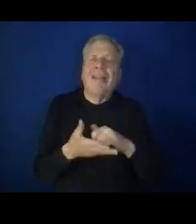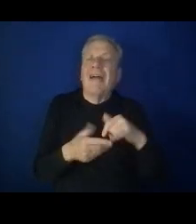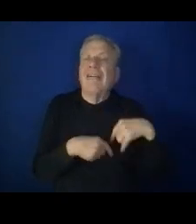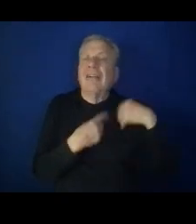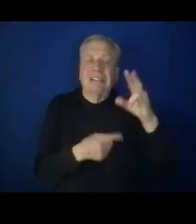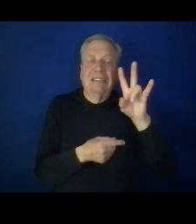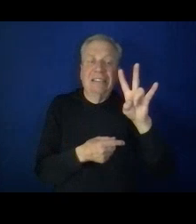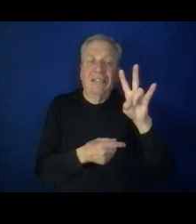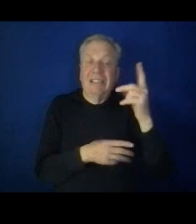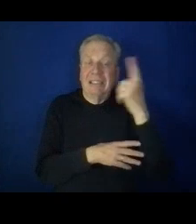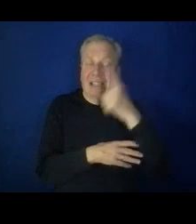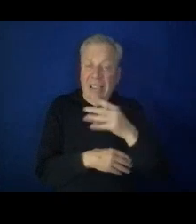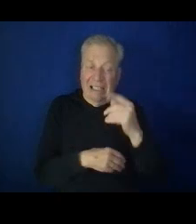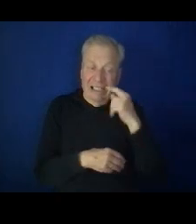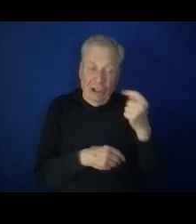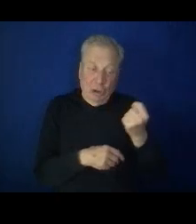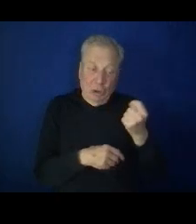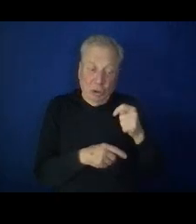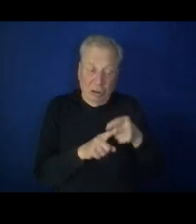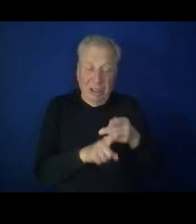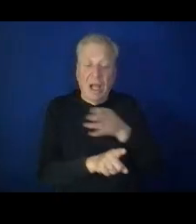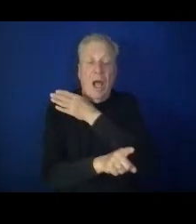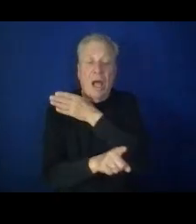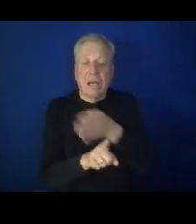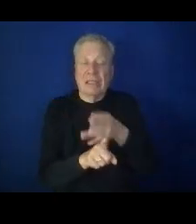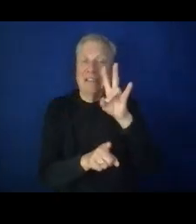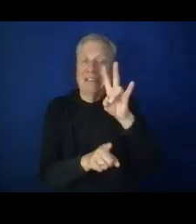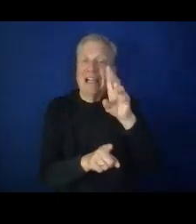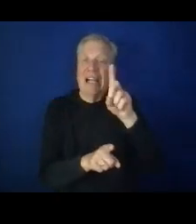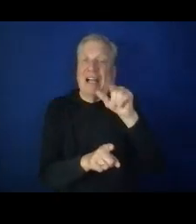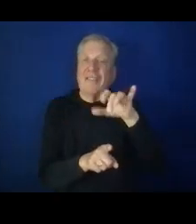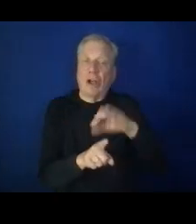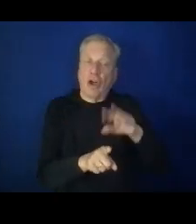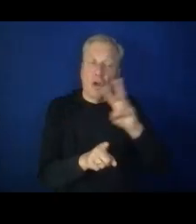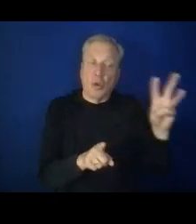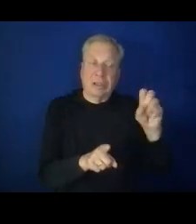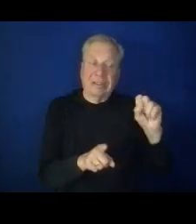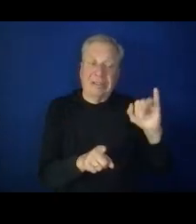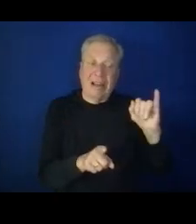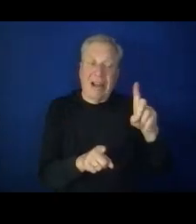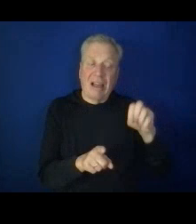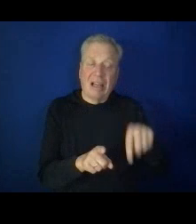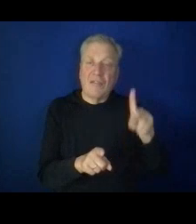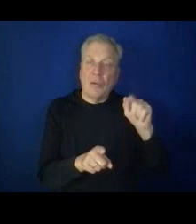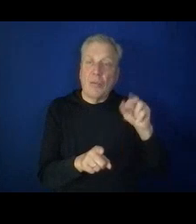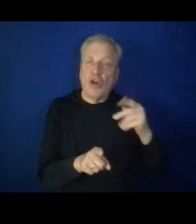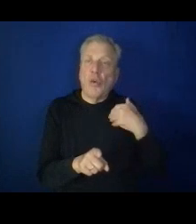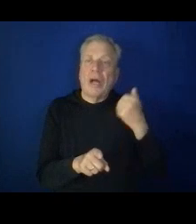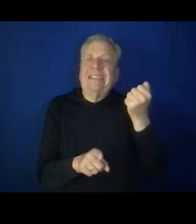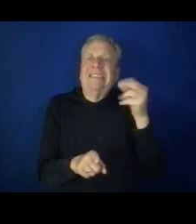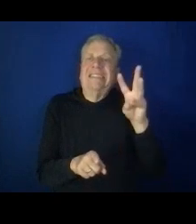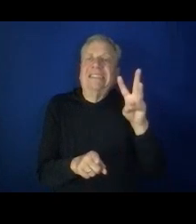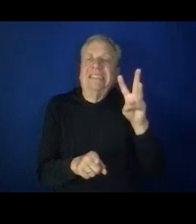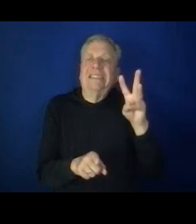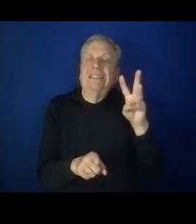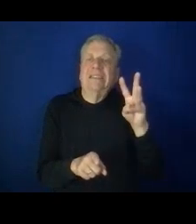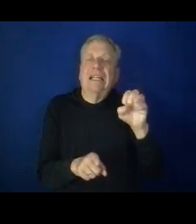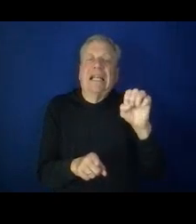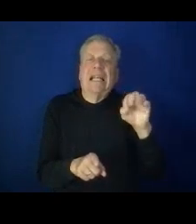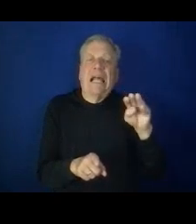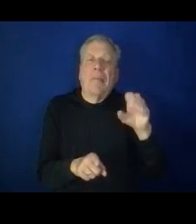this week, we looked back at the last 7 days here in the west side of the park. We had 16